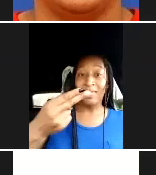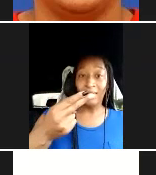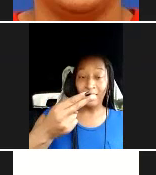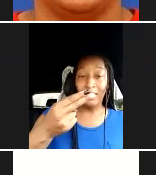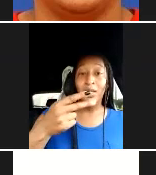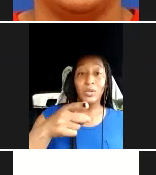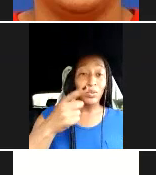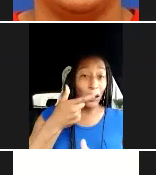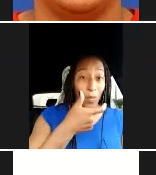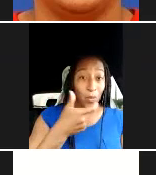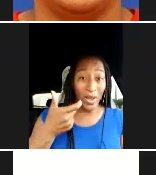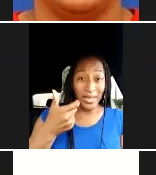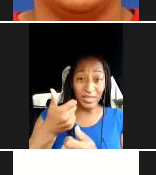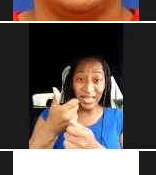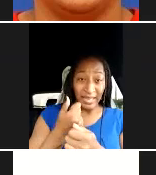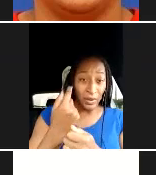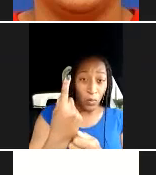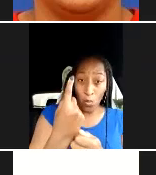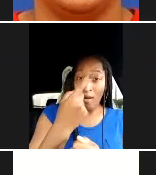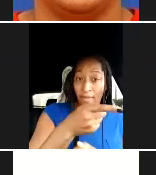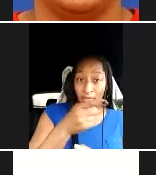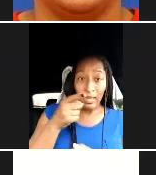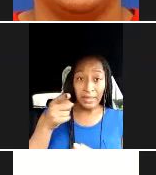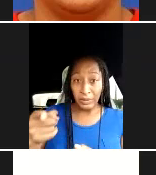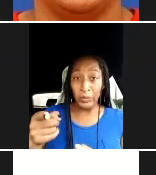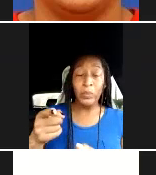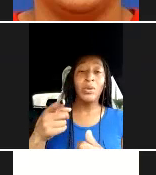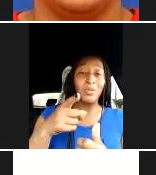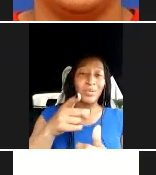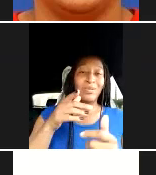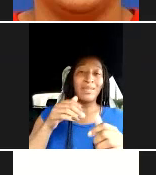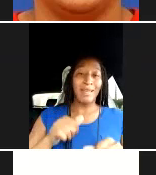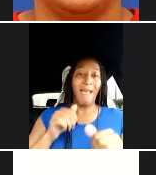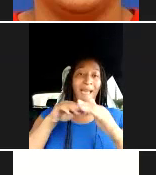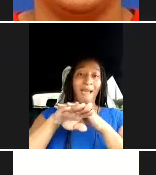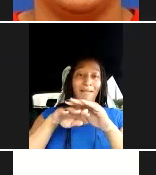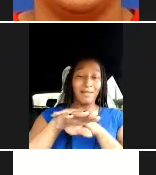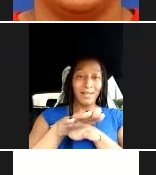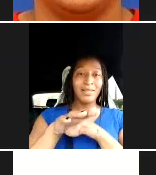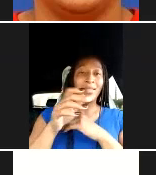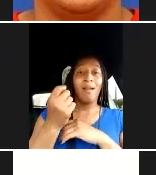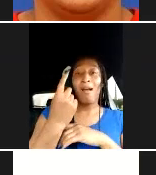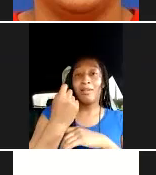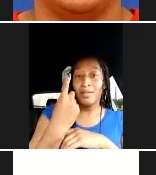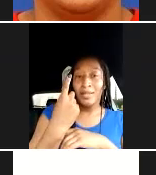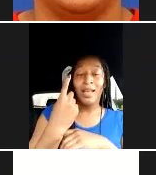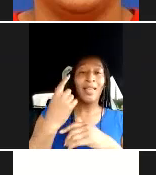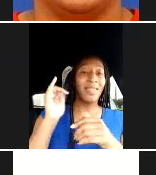information to help you understand the actual summary as well as the scoring.